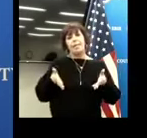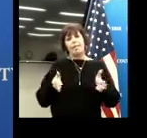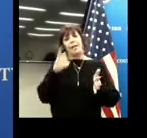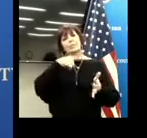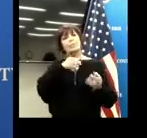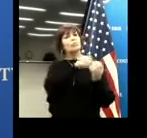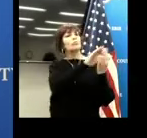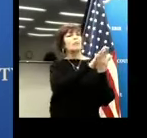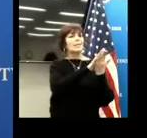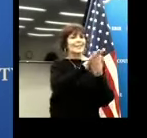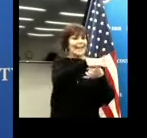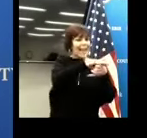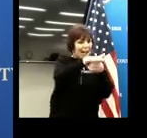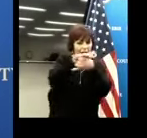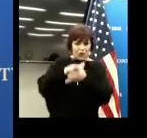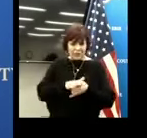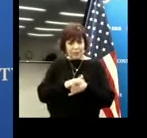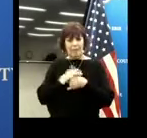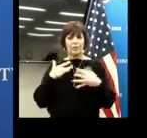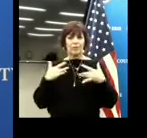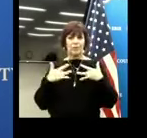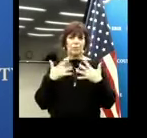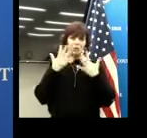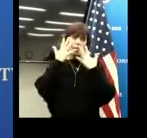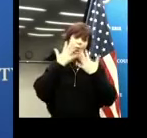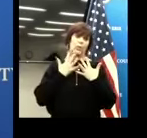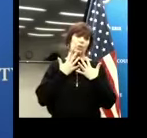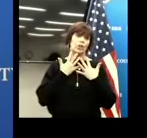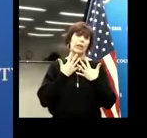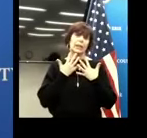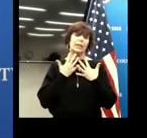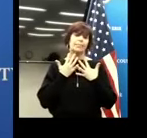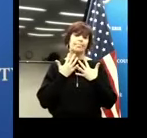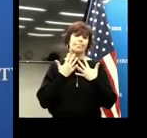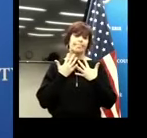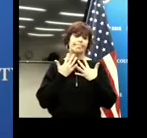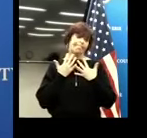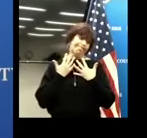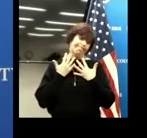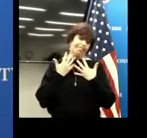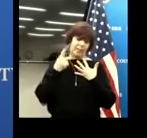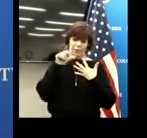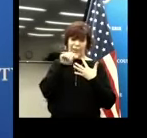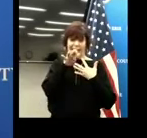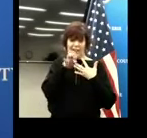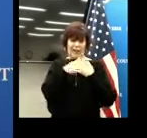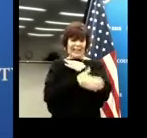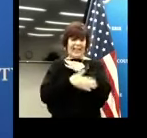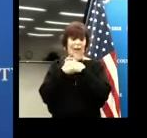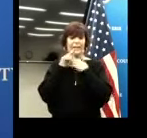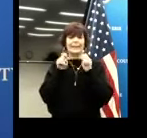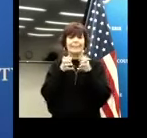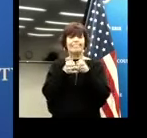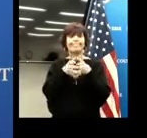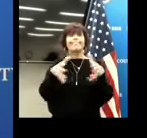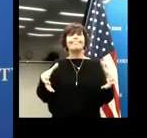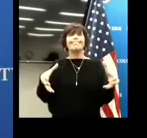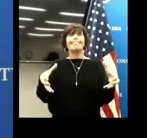address areas of concern, which unfortunately, for as it pertains for Erie County, is more macro cluster in